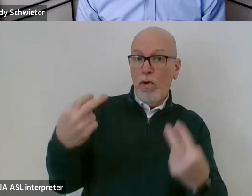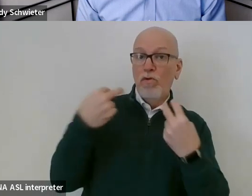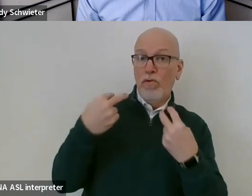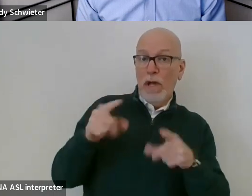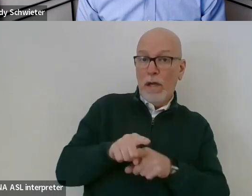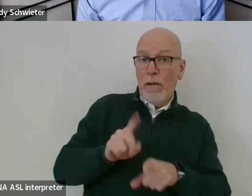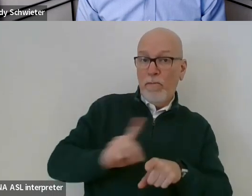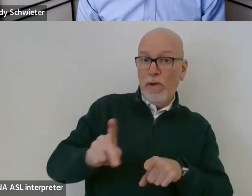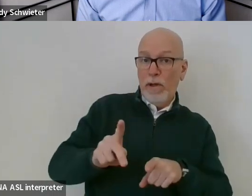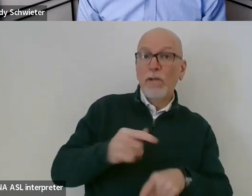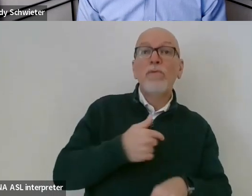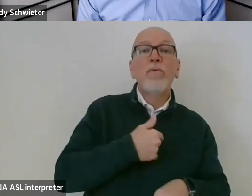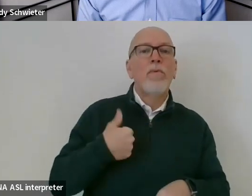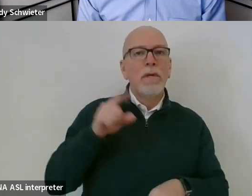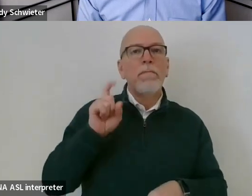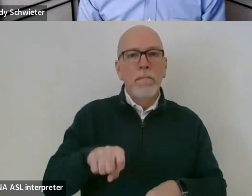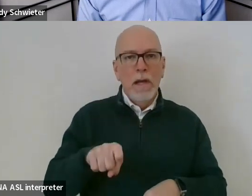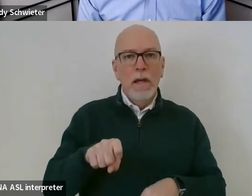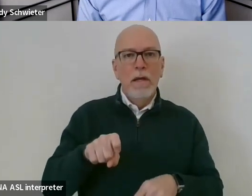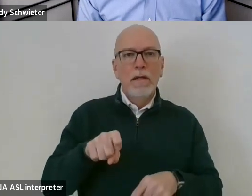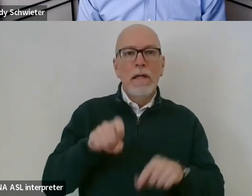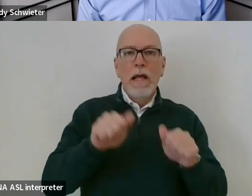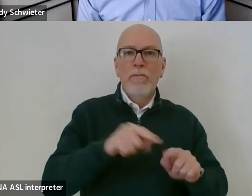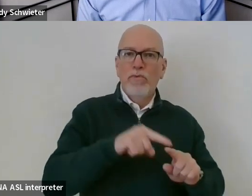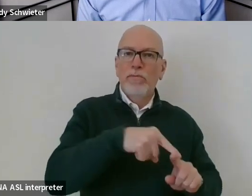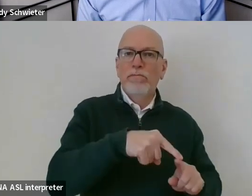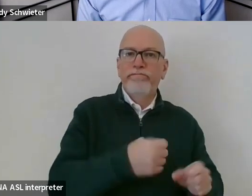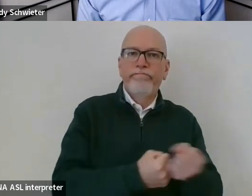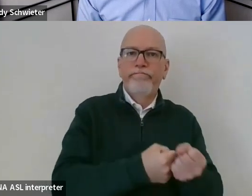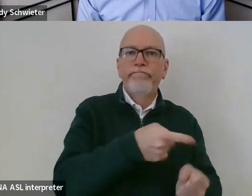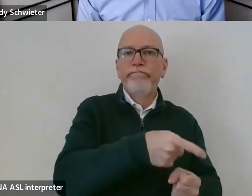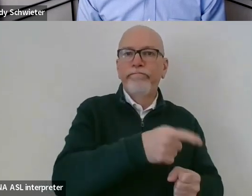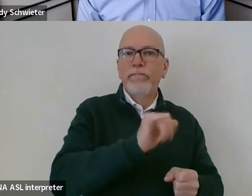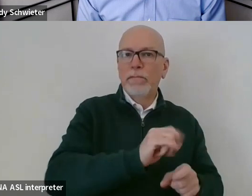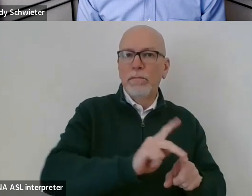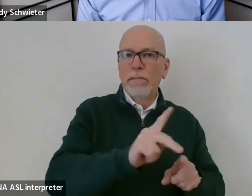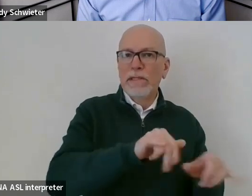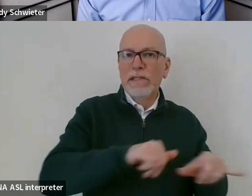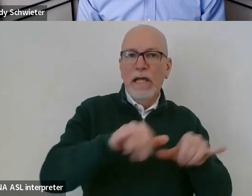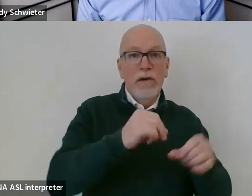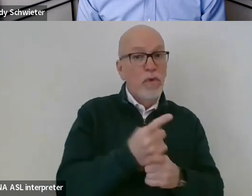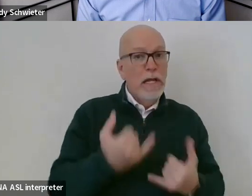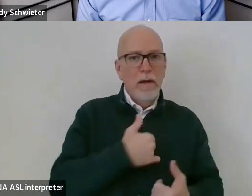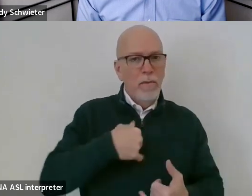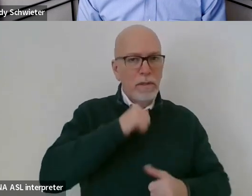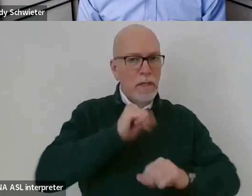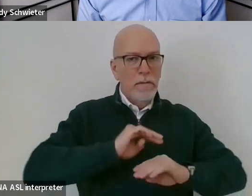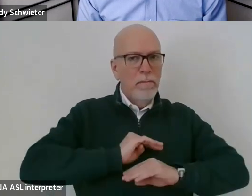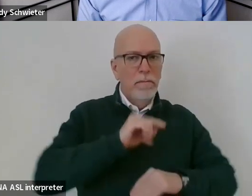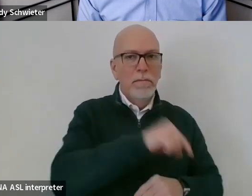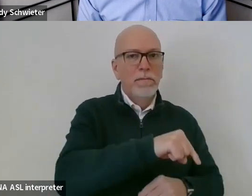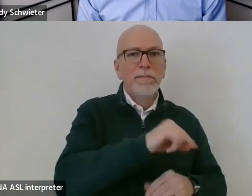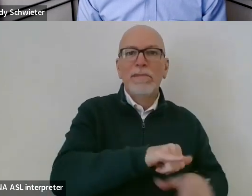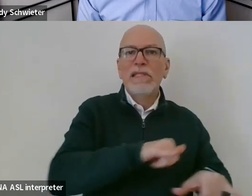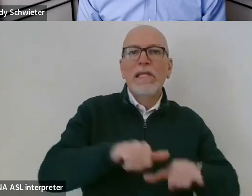professionals, we need to be able to stand to professional standards. And right now, we are not meeting those professional requirements